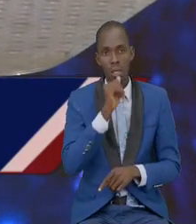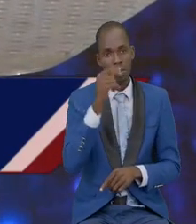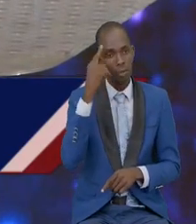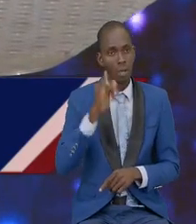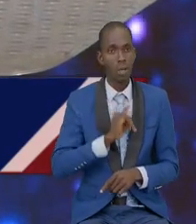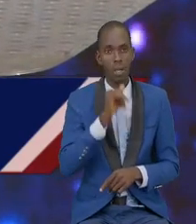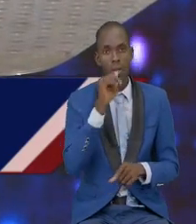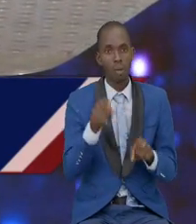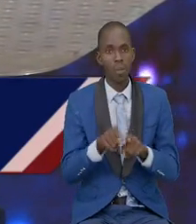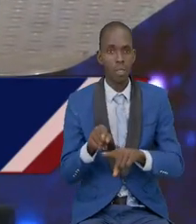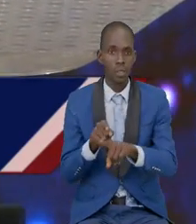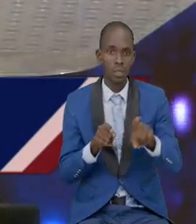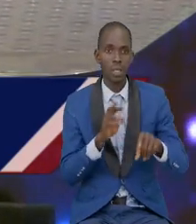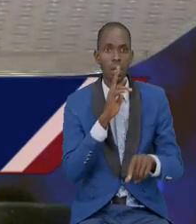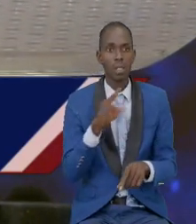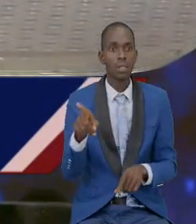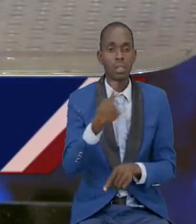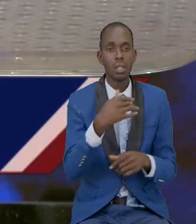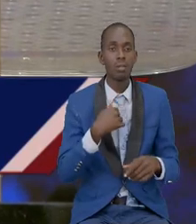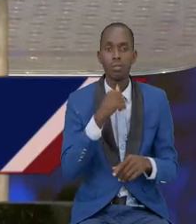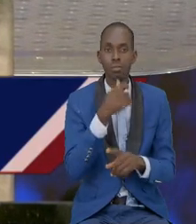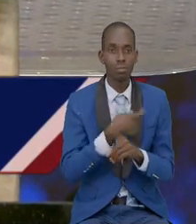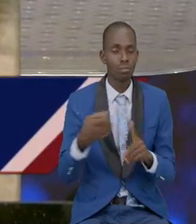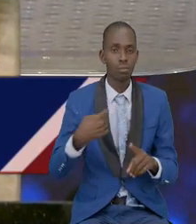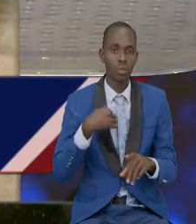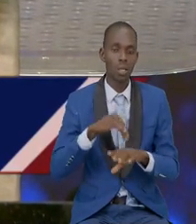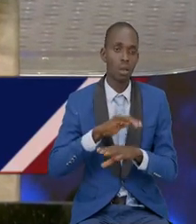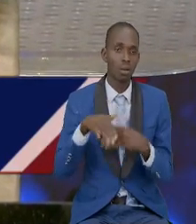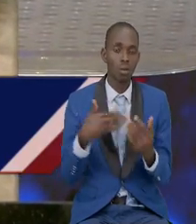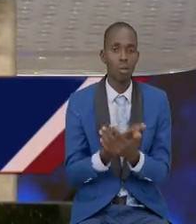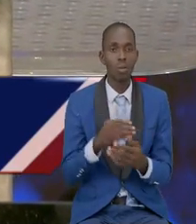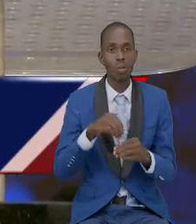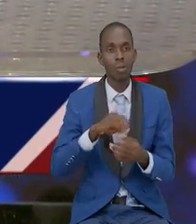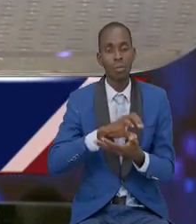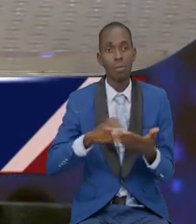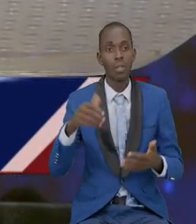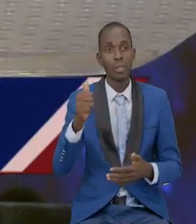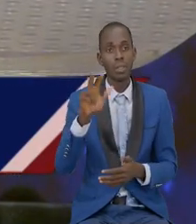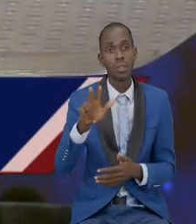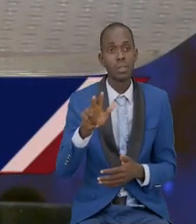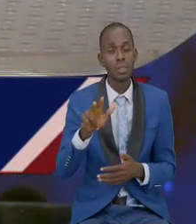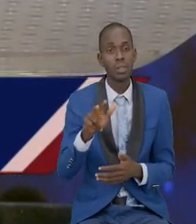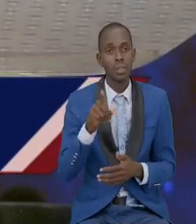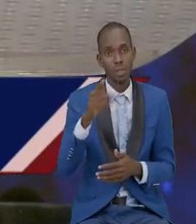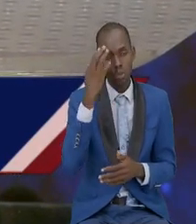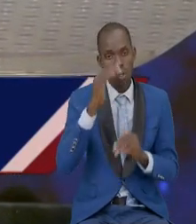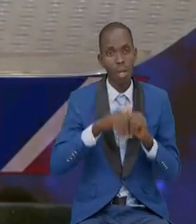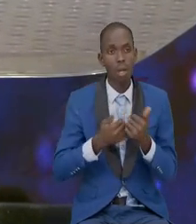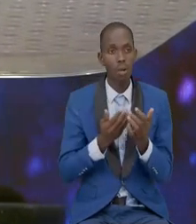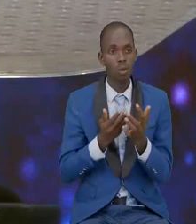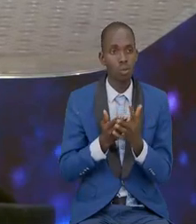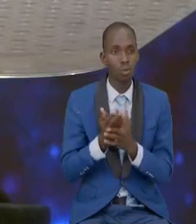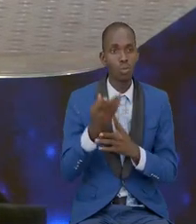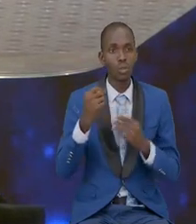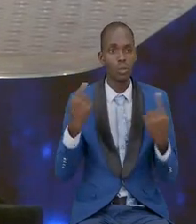are. Ye have not injured me at all. Verse 13, ye know how through infirmity of